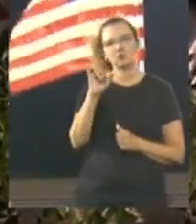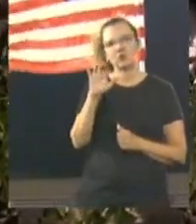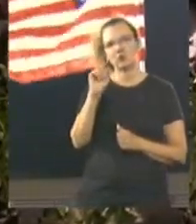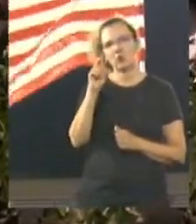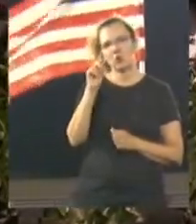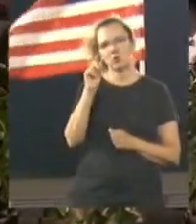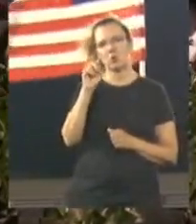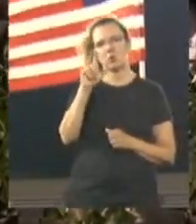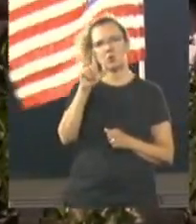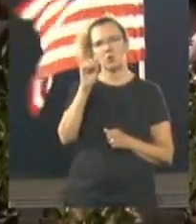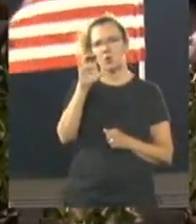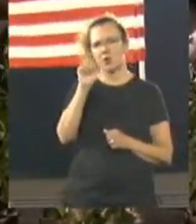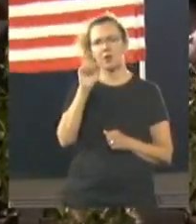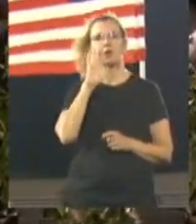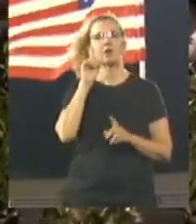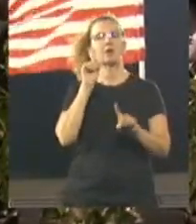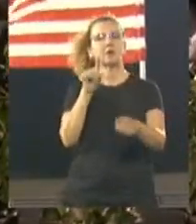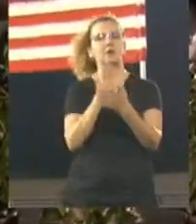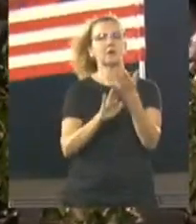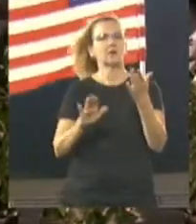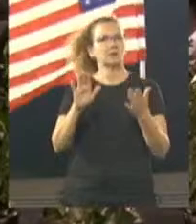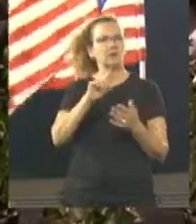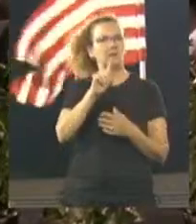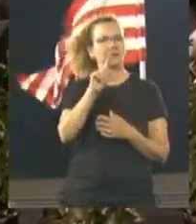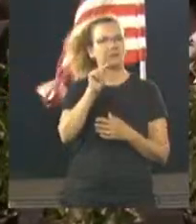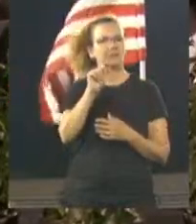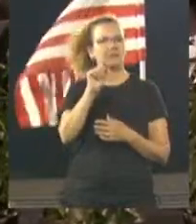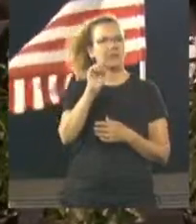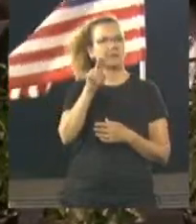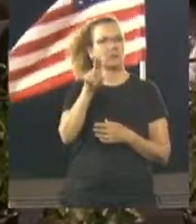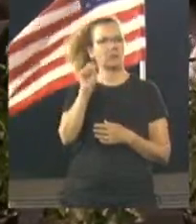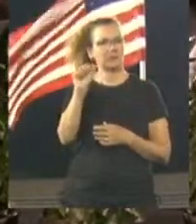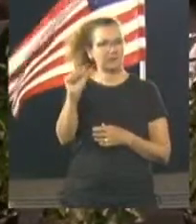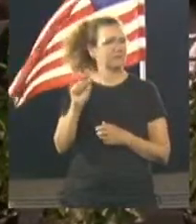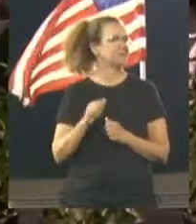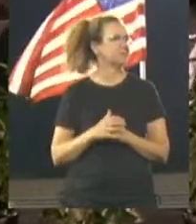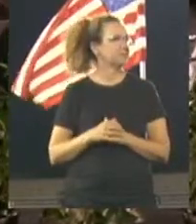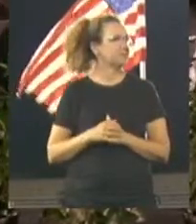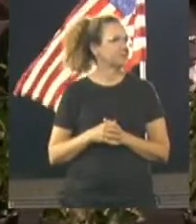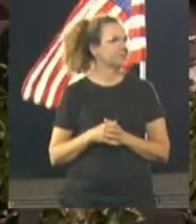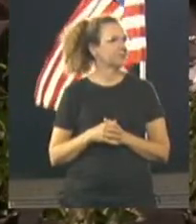Ricardo Flota will be attending Texas A&M University, San Antonio.